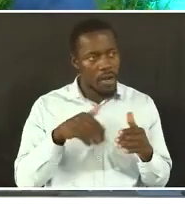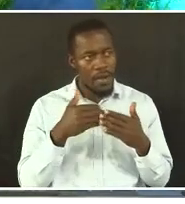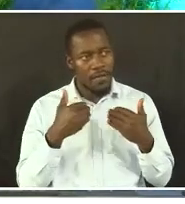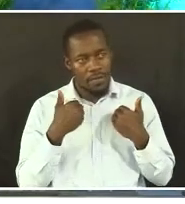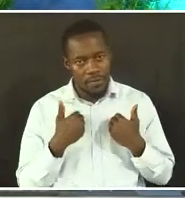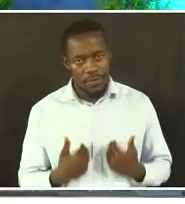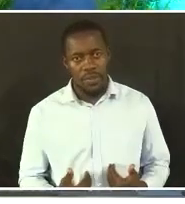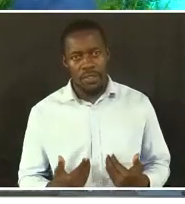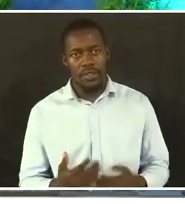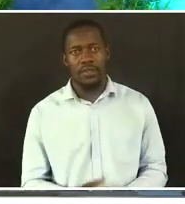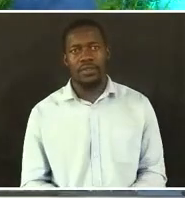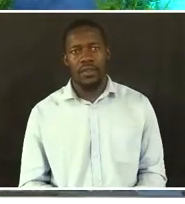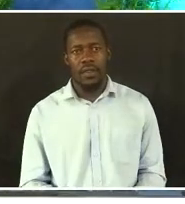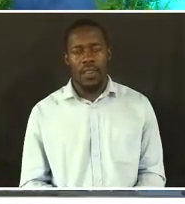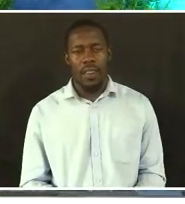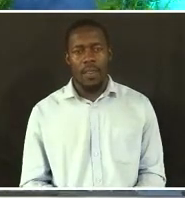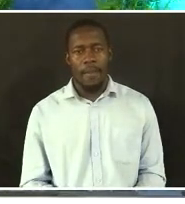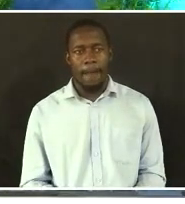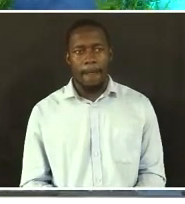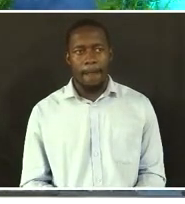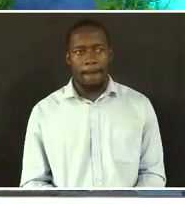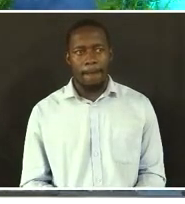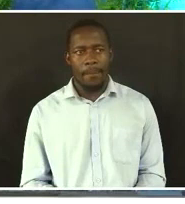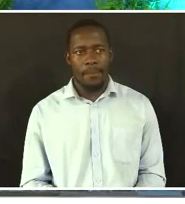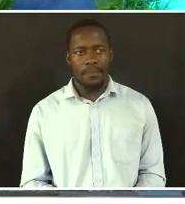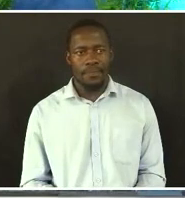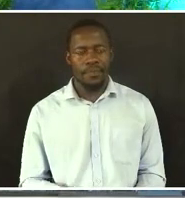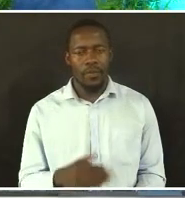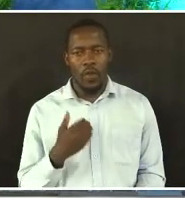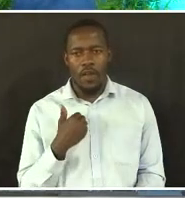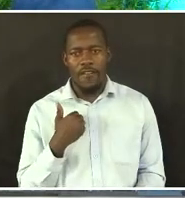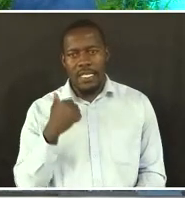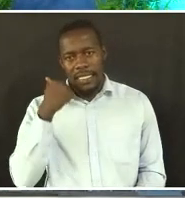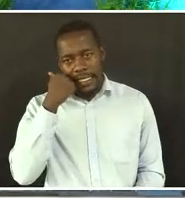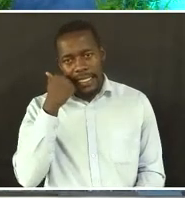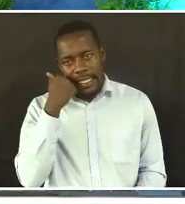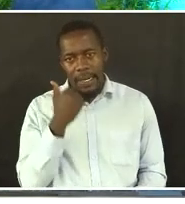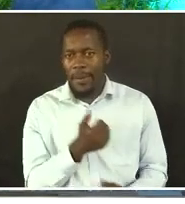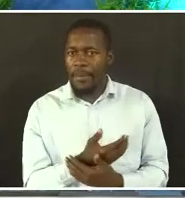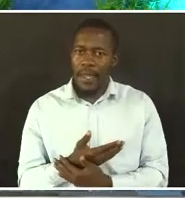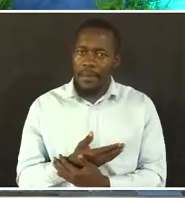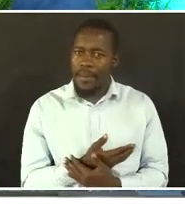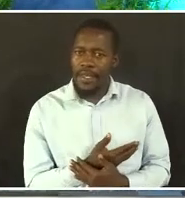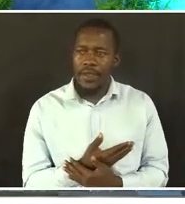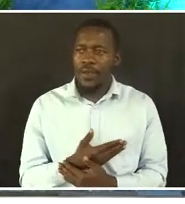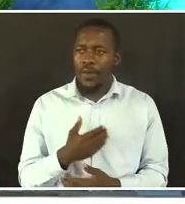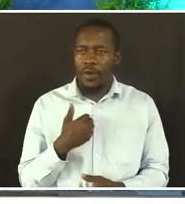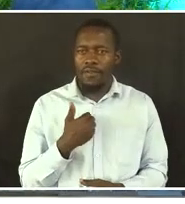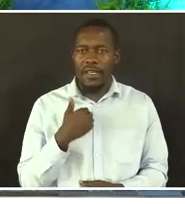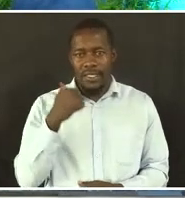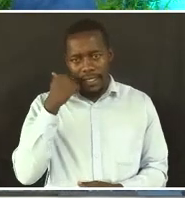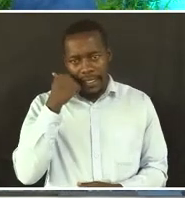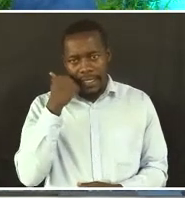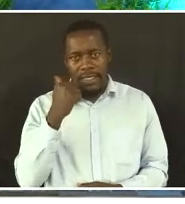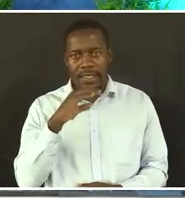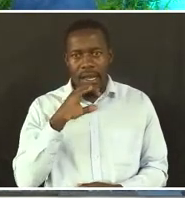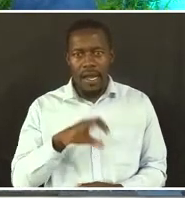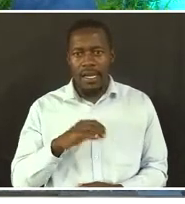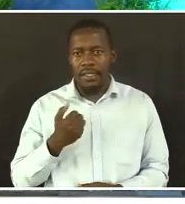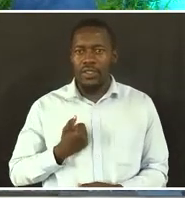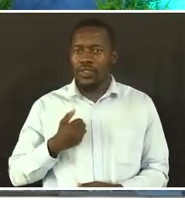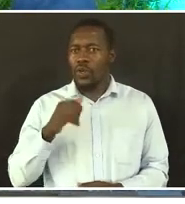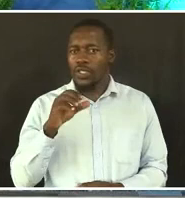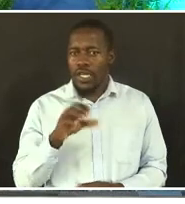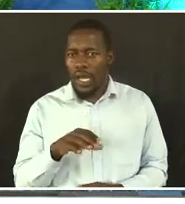gone by the bedside of your sick mother, your sick child, and prayed over there. God wants you to go and go to